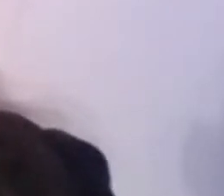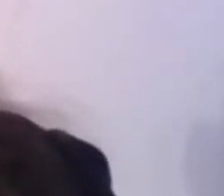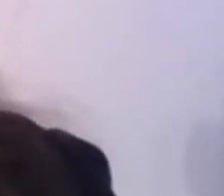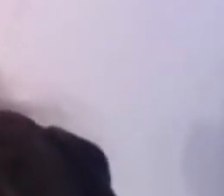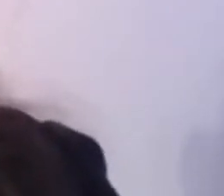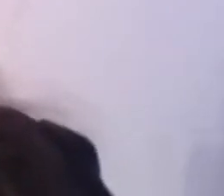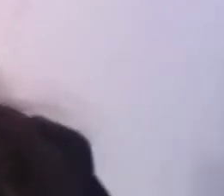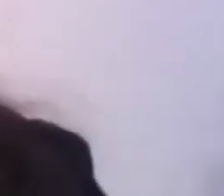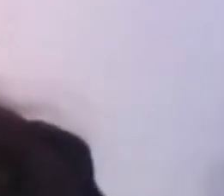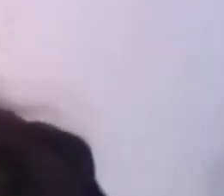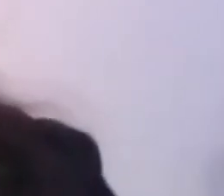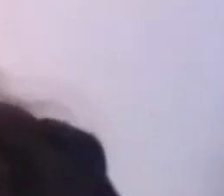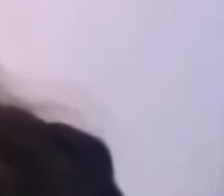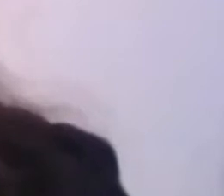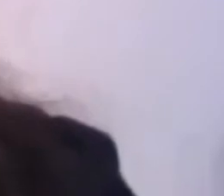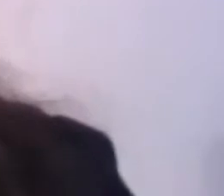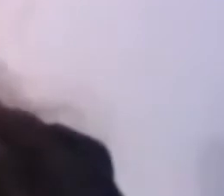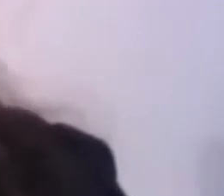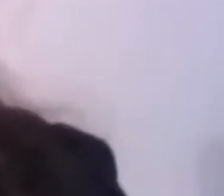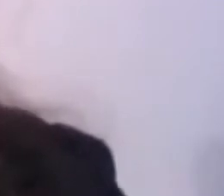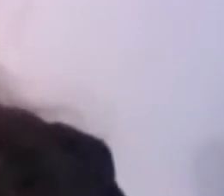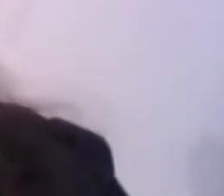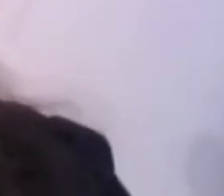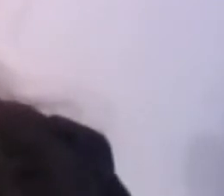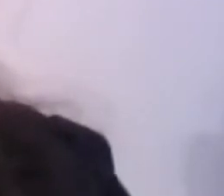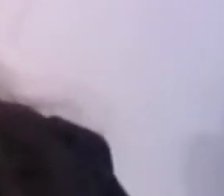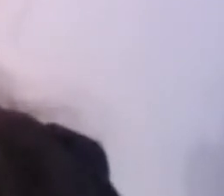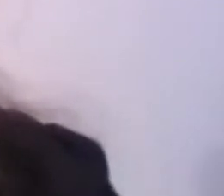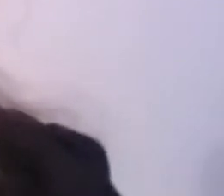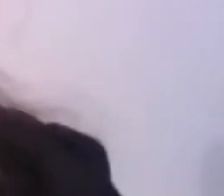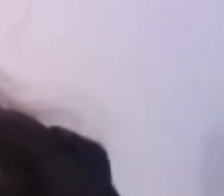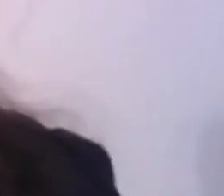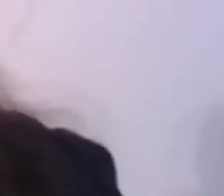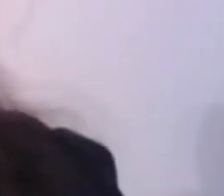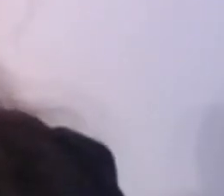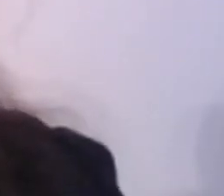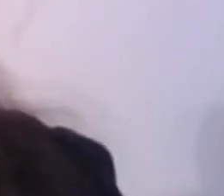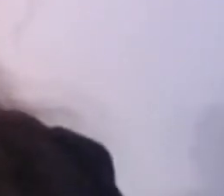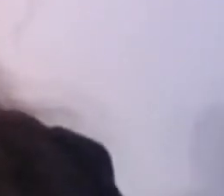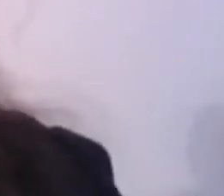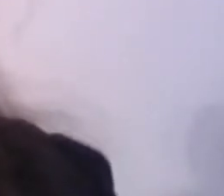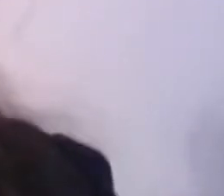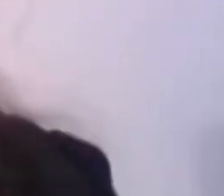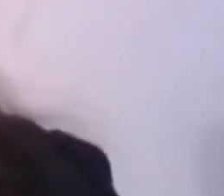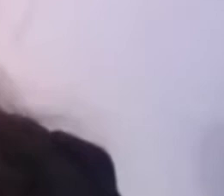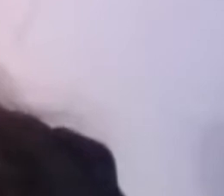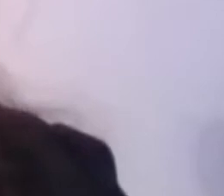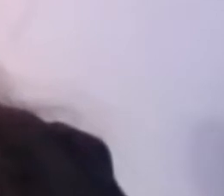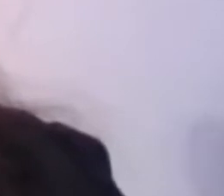espoirs. Mais dans Romane, surtout, il y a âme. Et